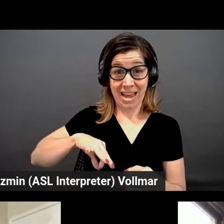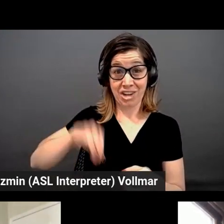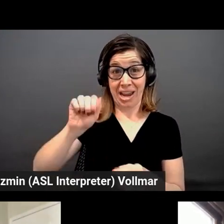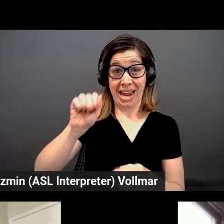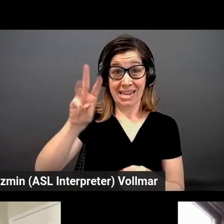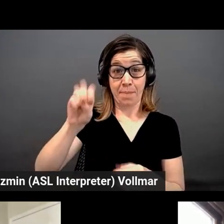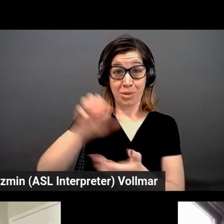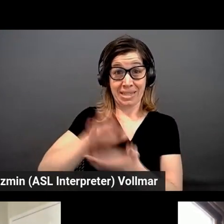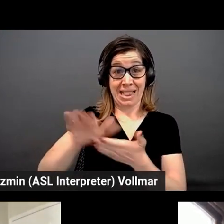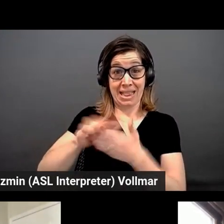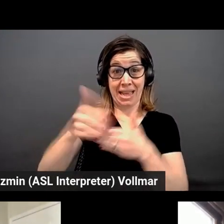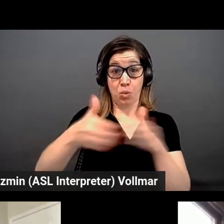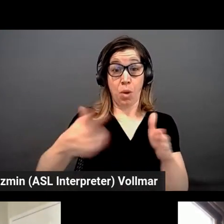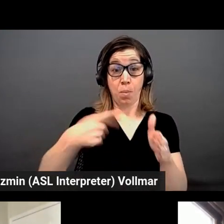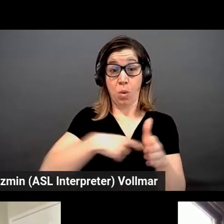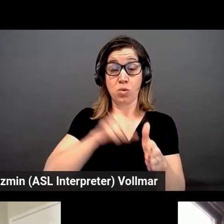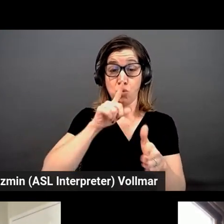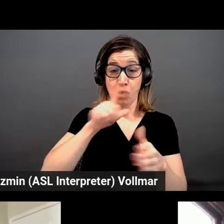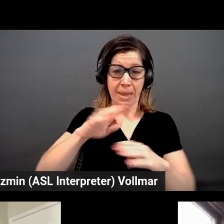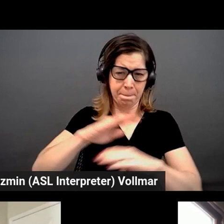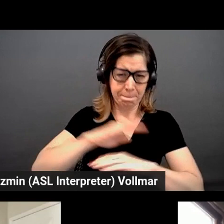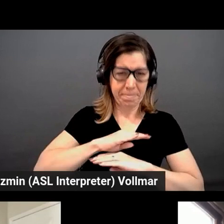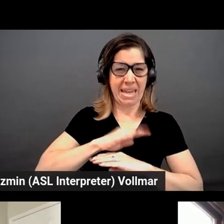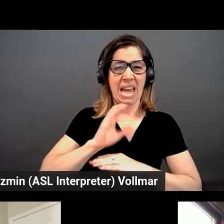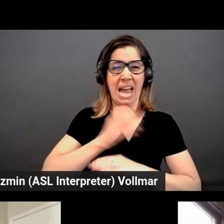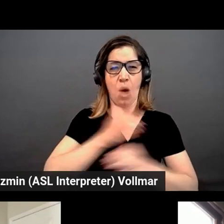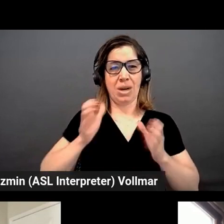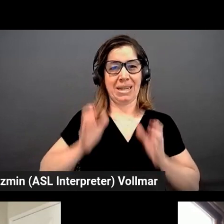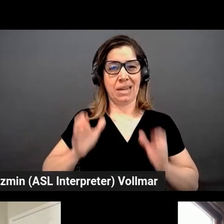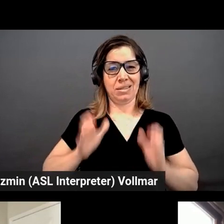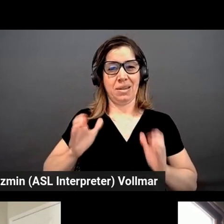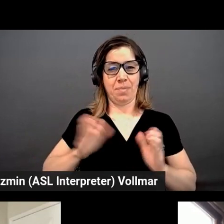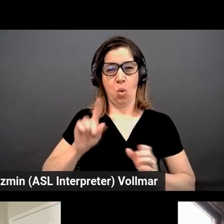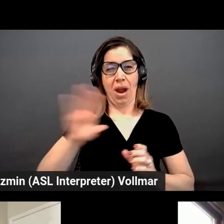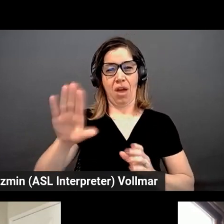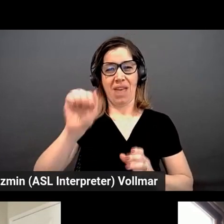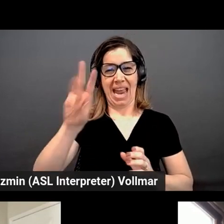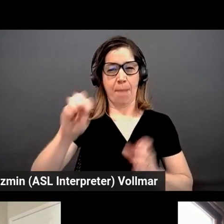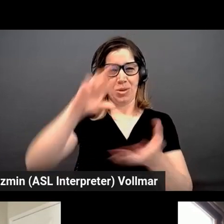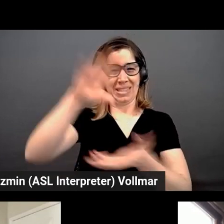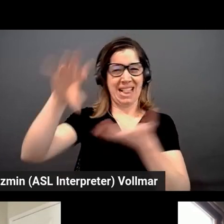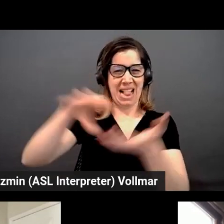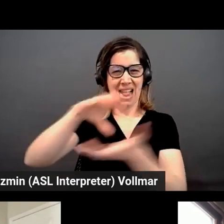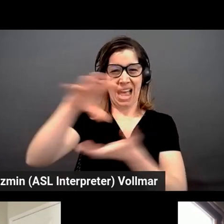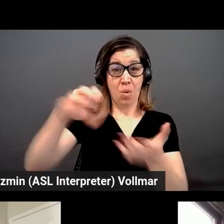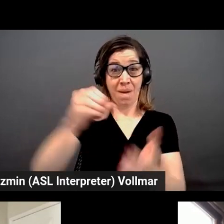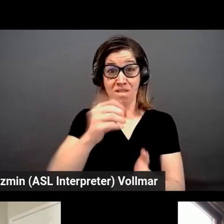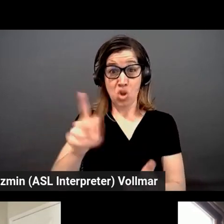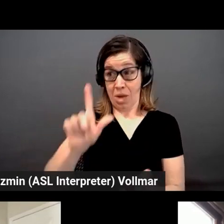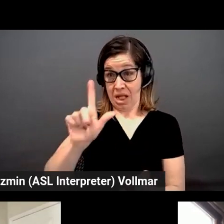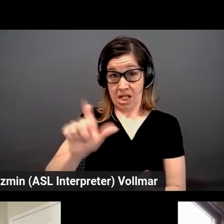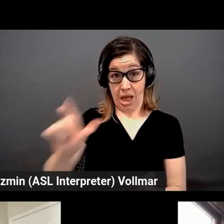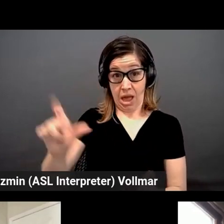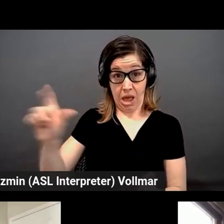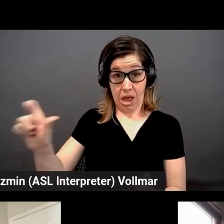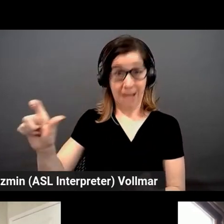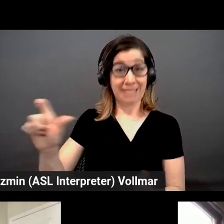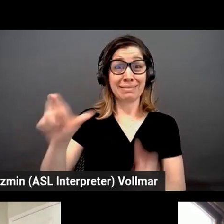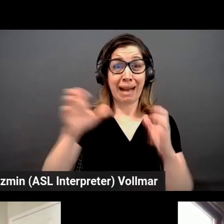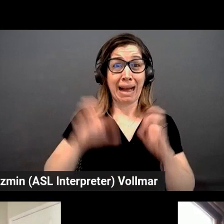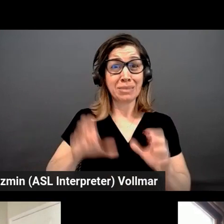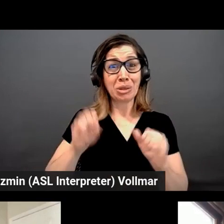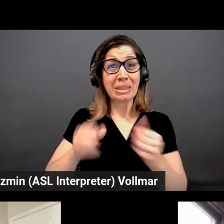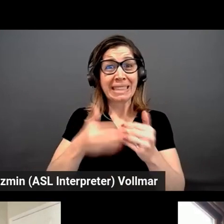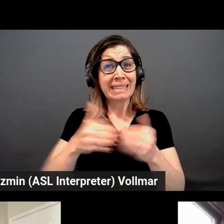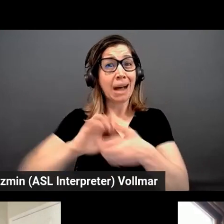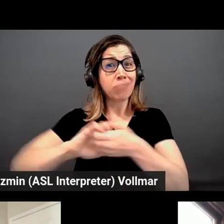really meeting our customers where they are on the AWS Cloud. So with a few clicks, customers can easily collaborate with any